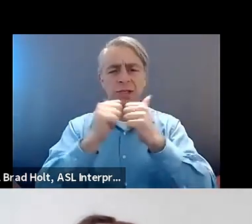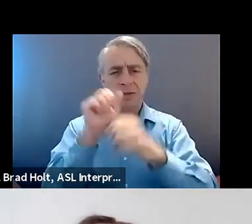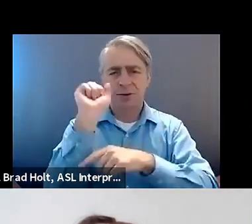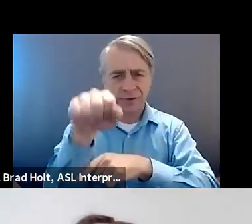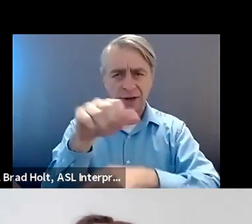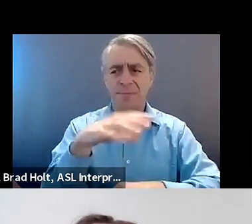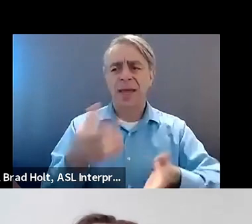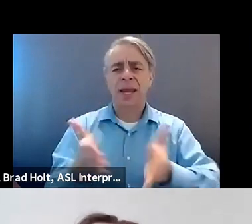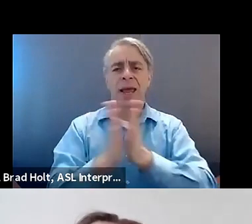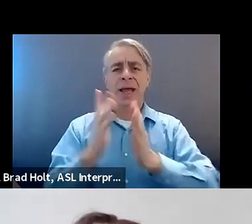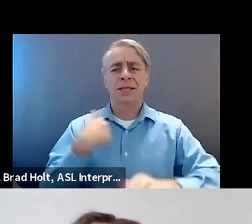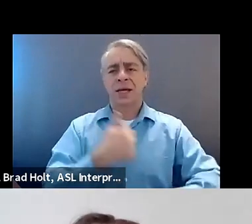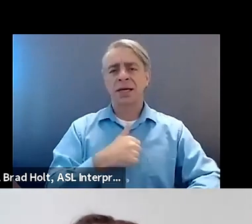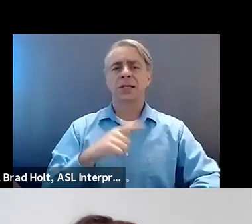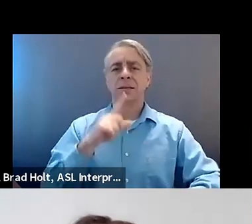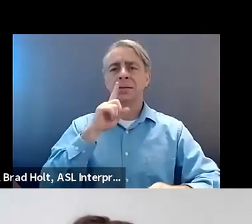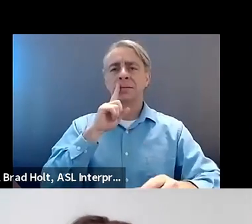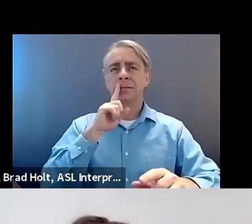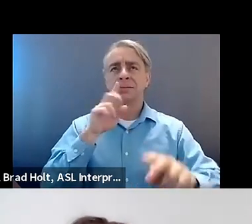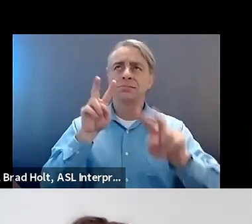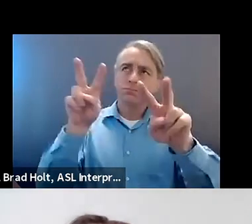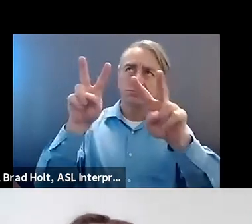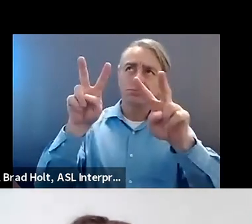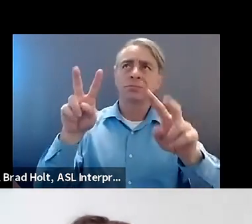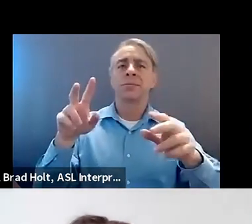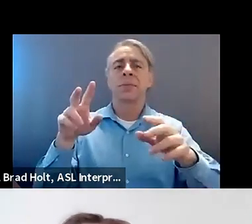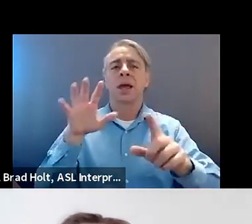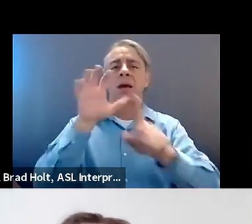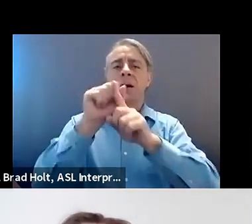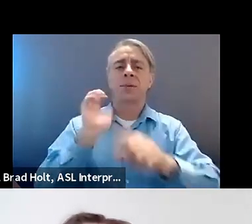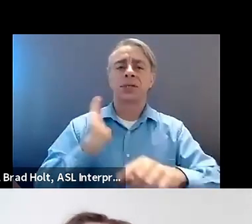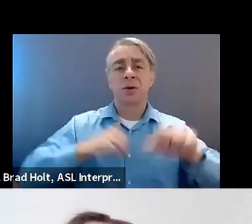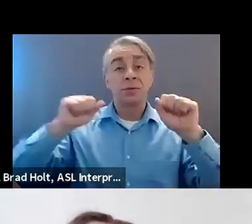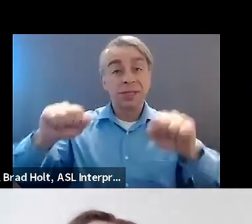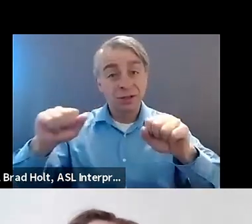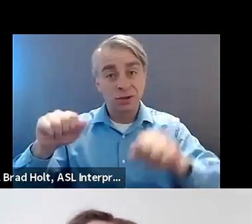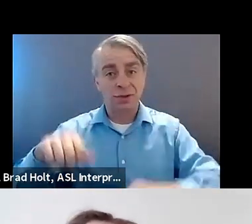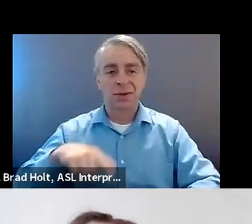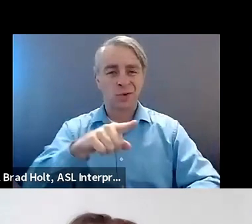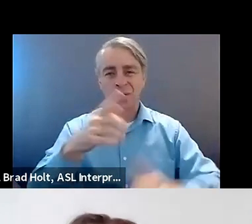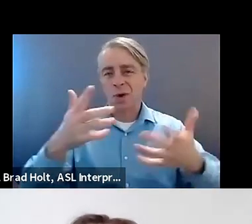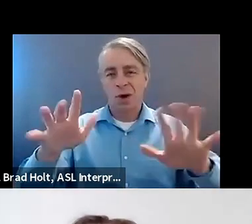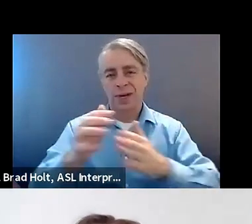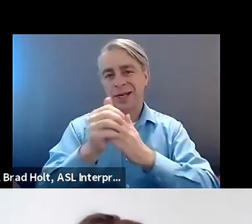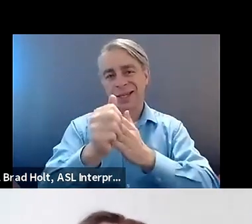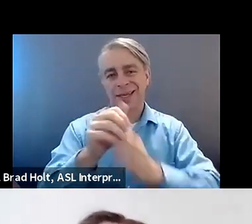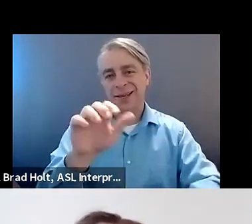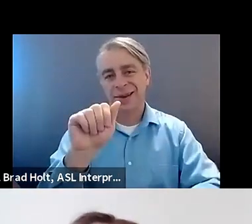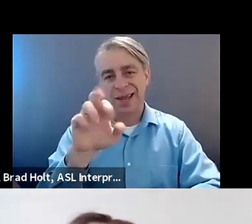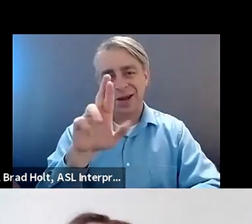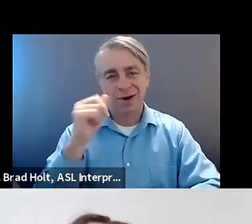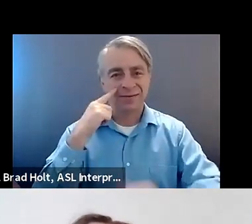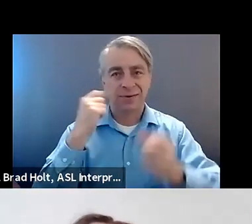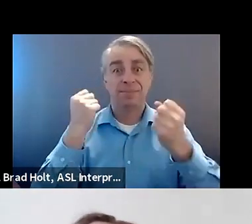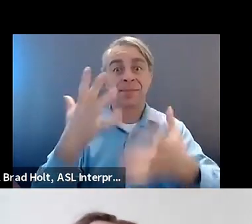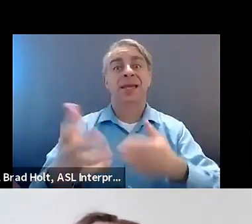potential has meant that you have been an inspirational leader within AERA for decades. Furthermore, 2 years ago, when I was